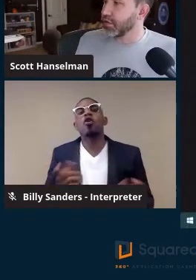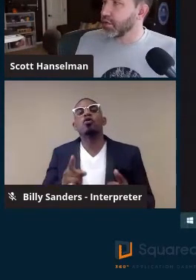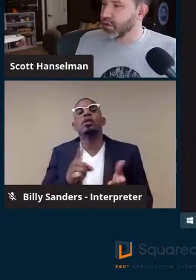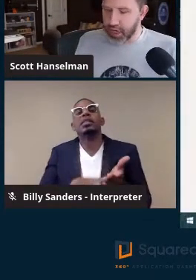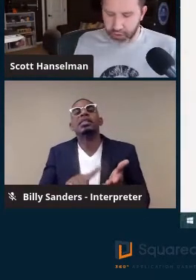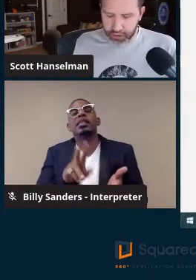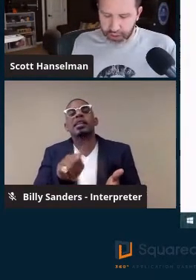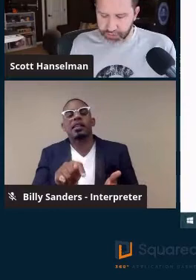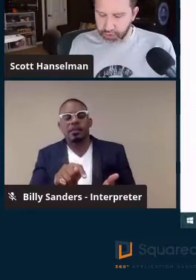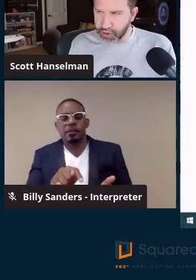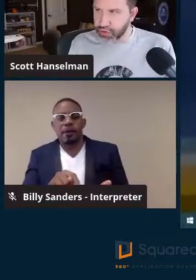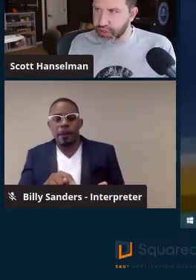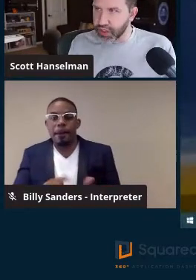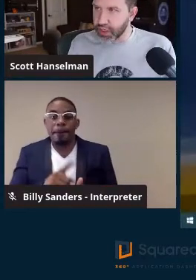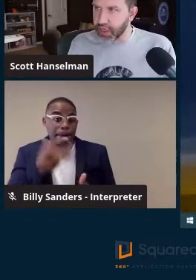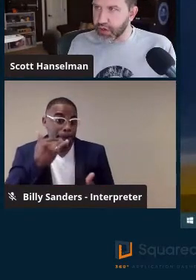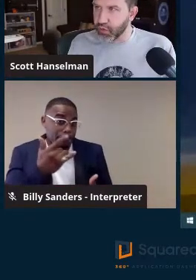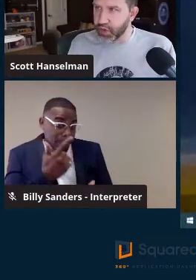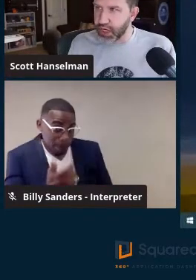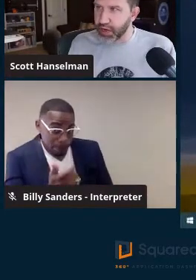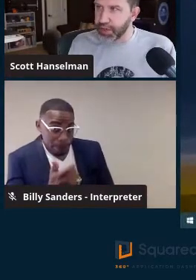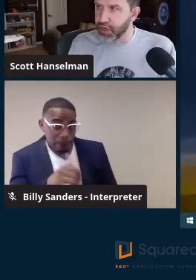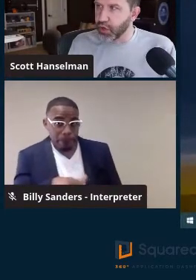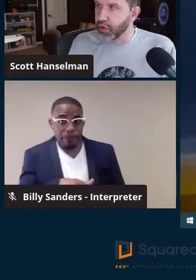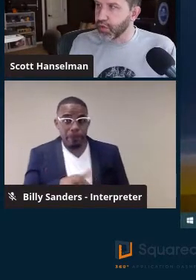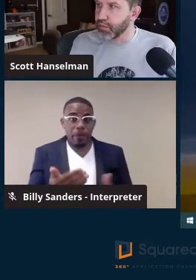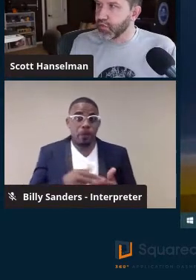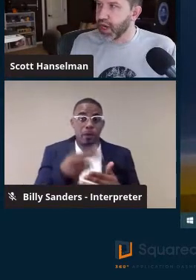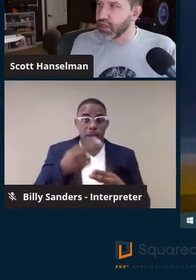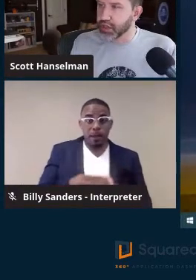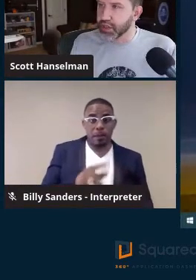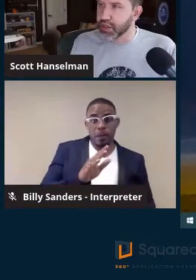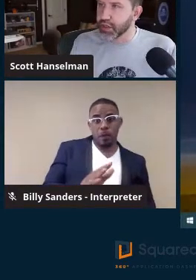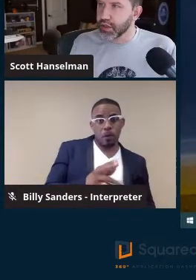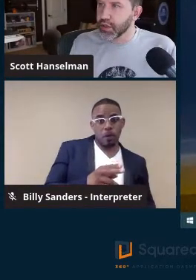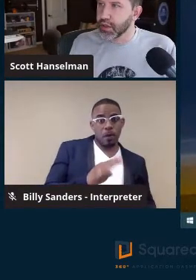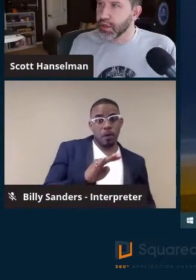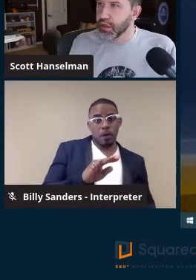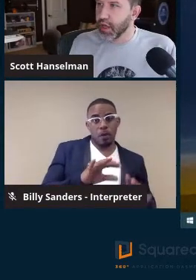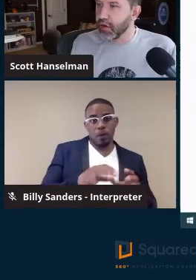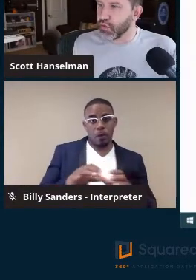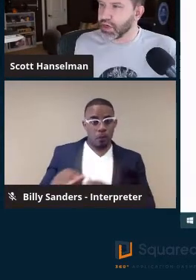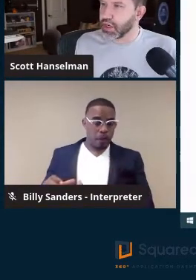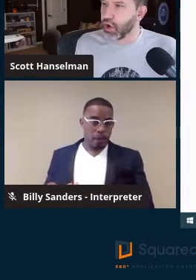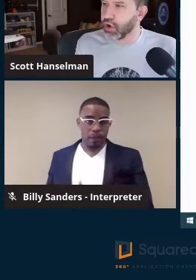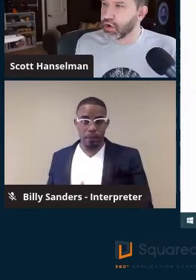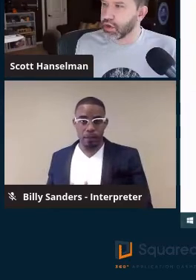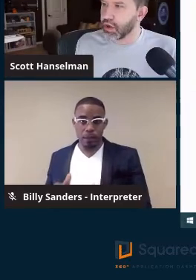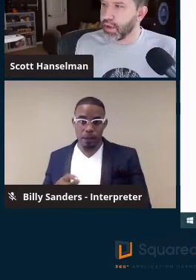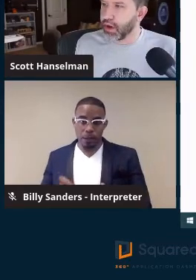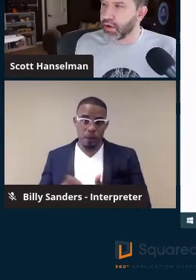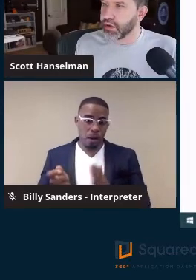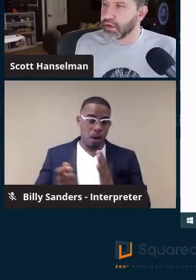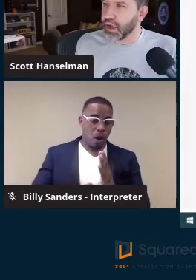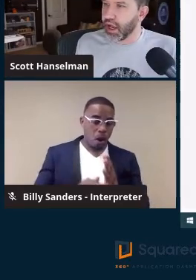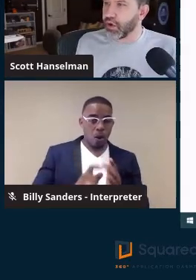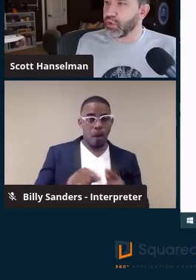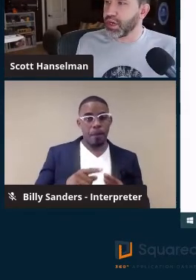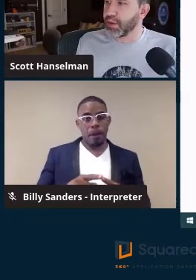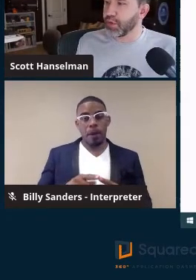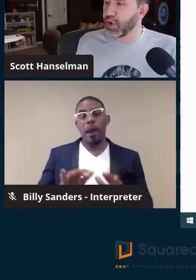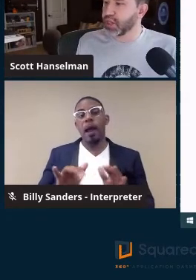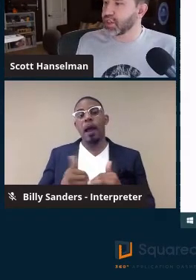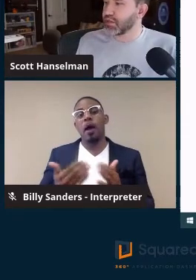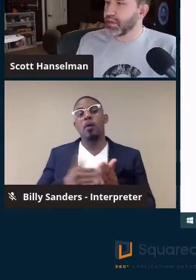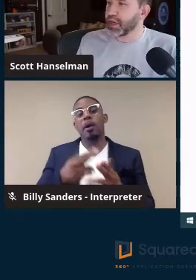those out. And if you're interested in renaming your branches, I've written an article about how to